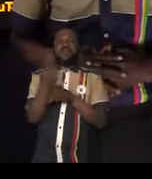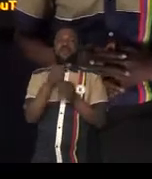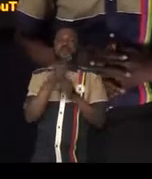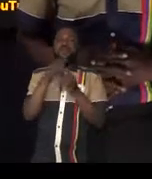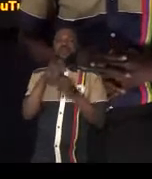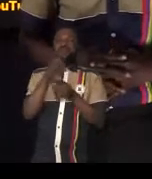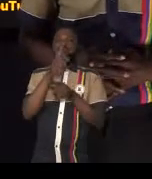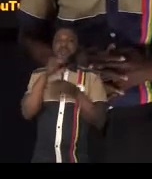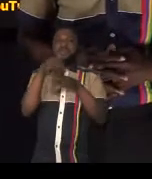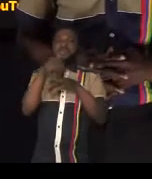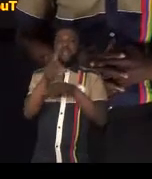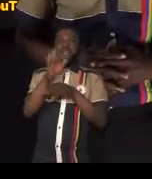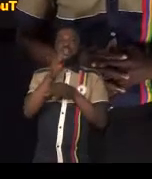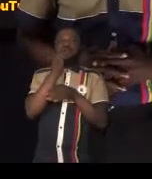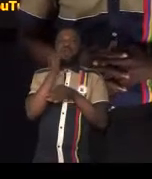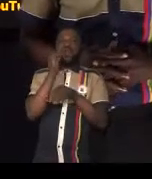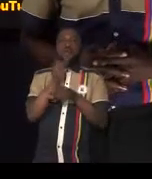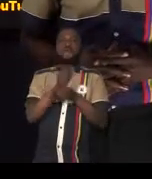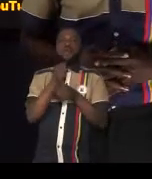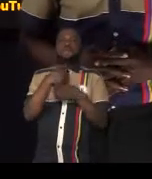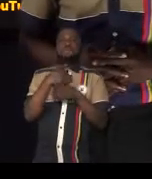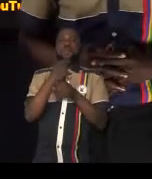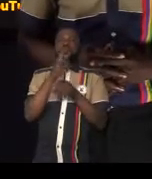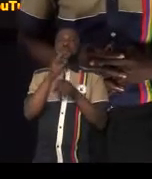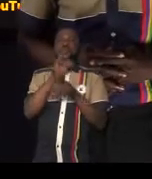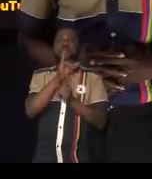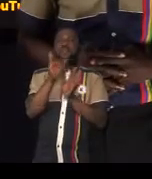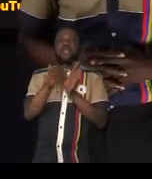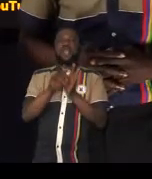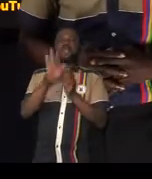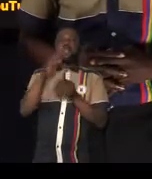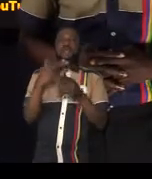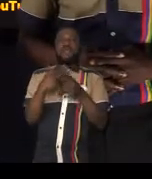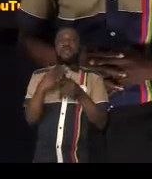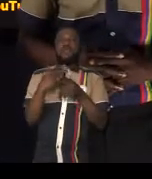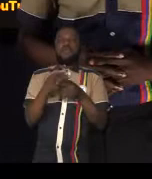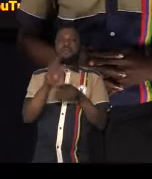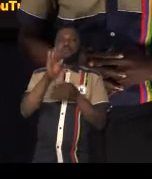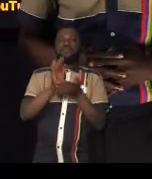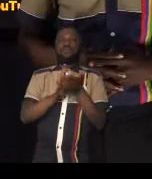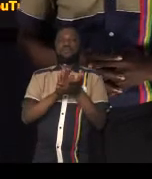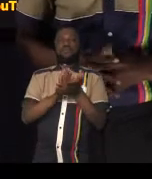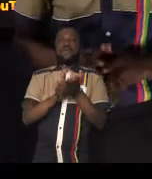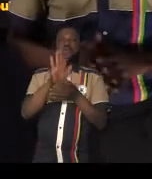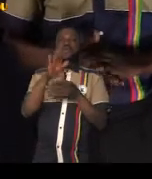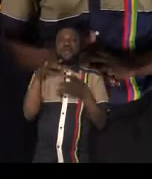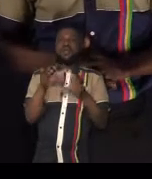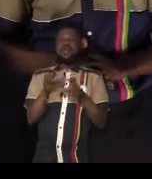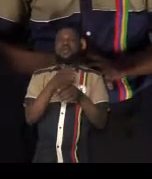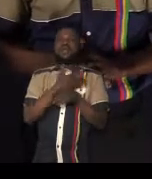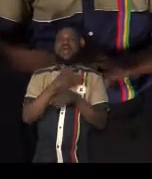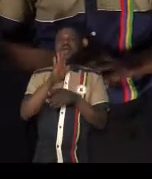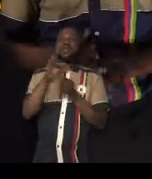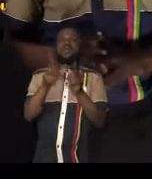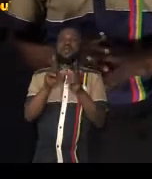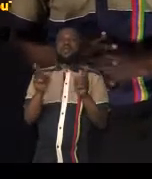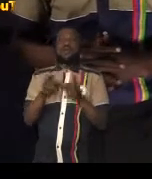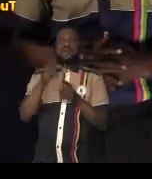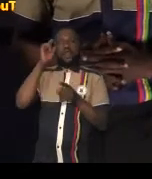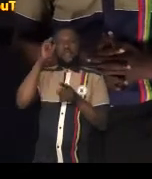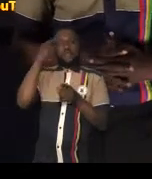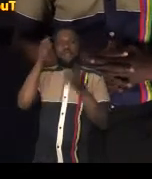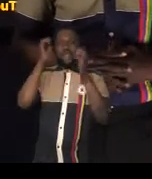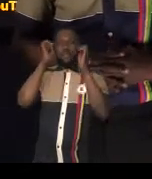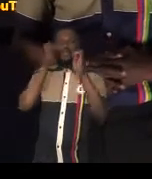only. And when you're sending in your homework, make sure you indicate your name, Your school, Your class, and your